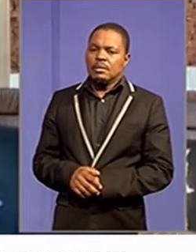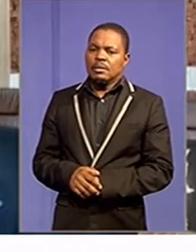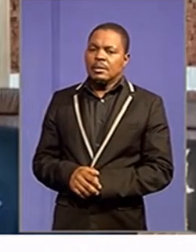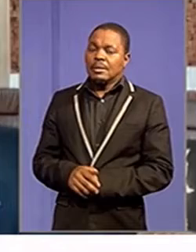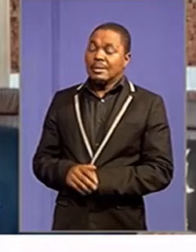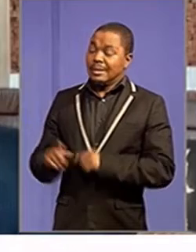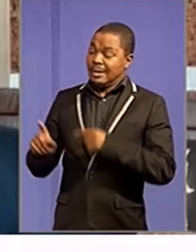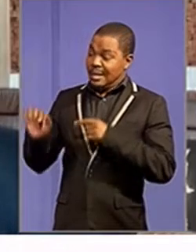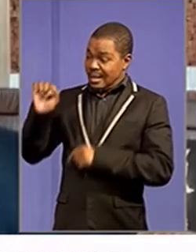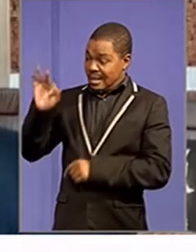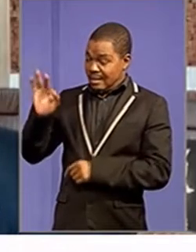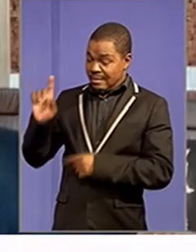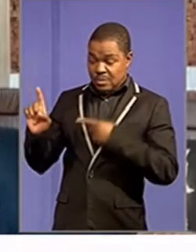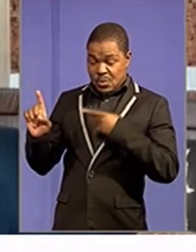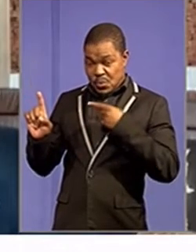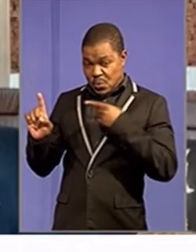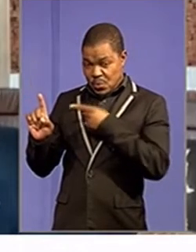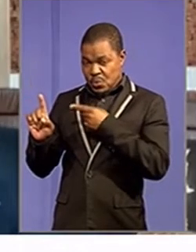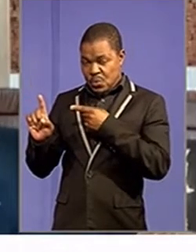that if she